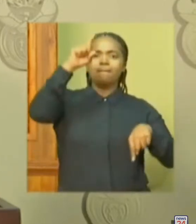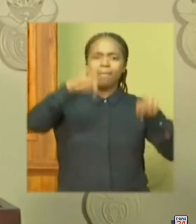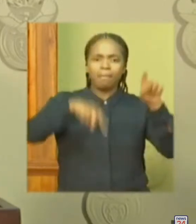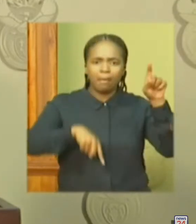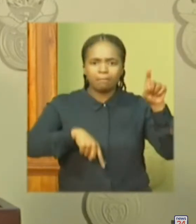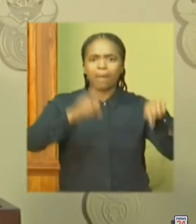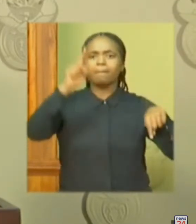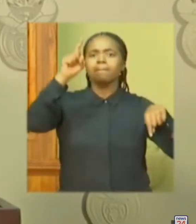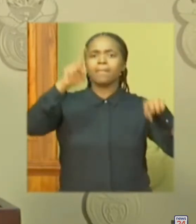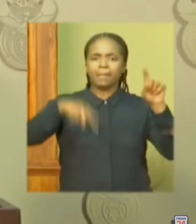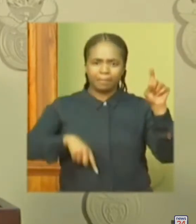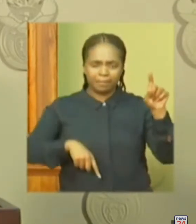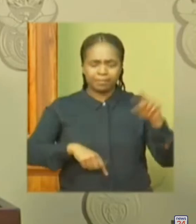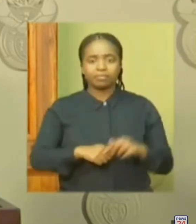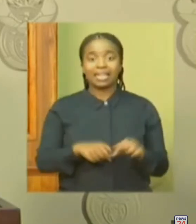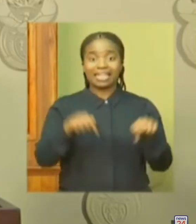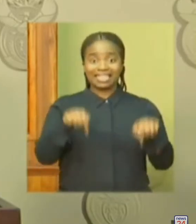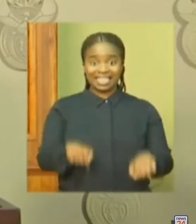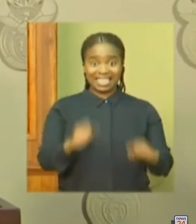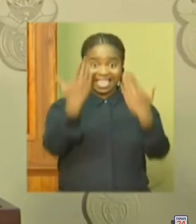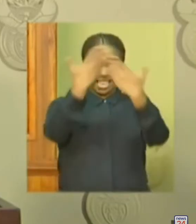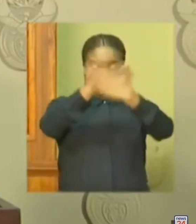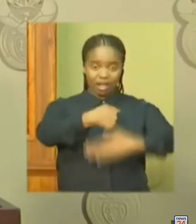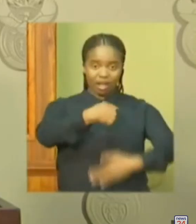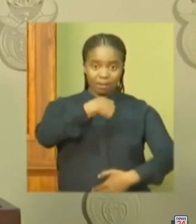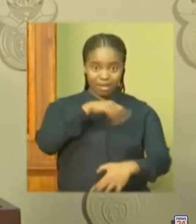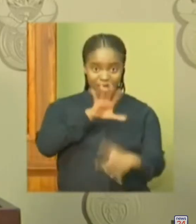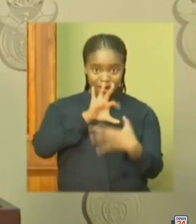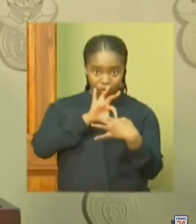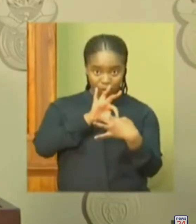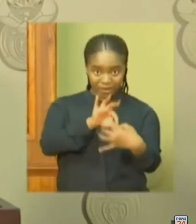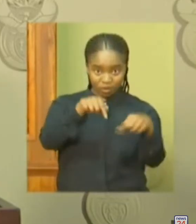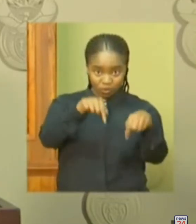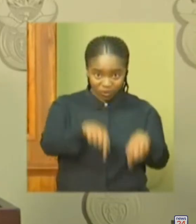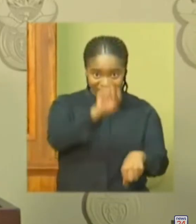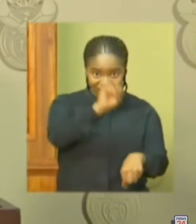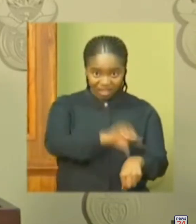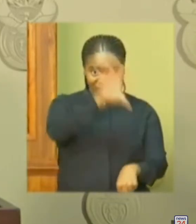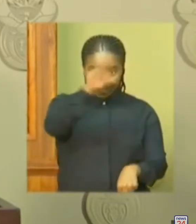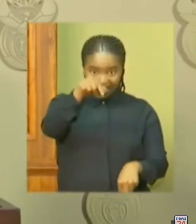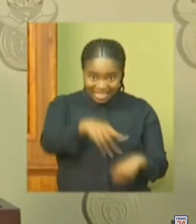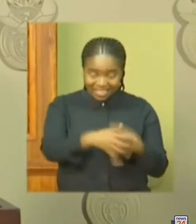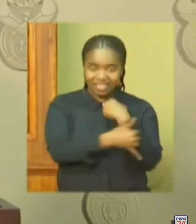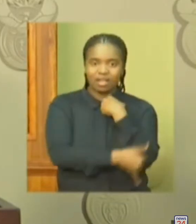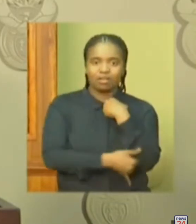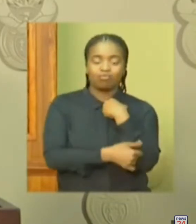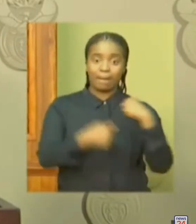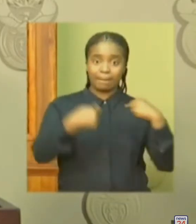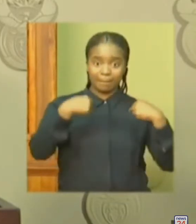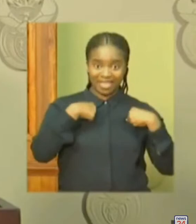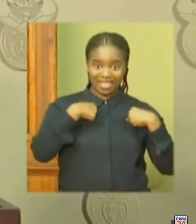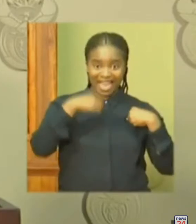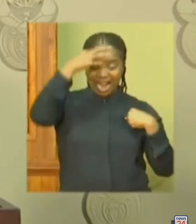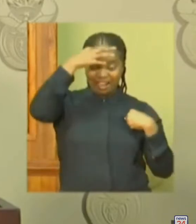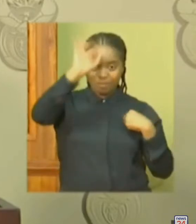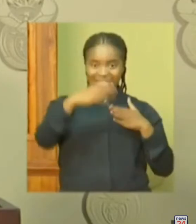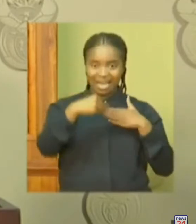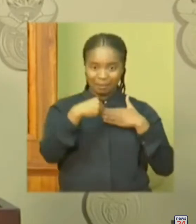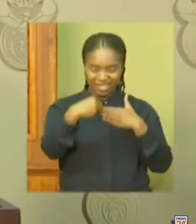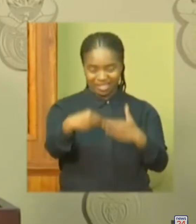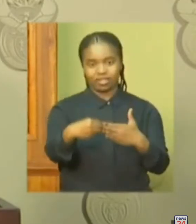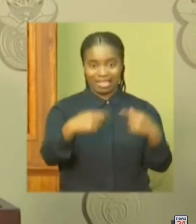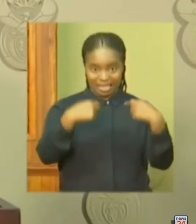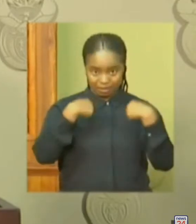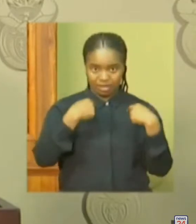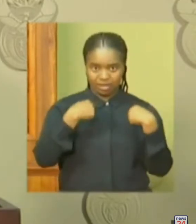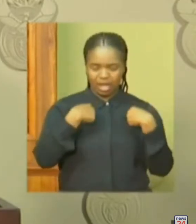This evening, I want to reaffirm my commitment and the commitment of the government that I lead to take